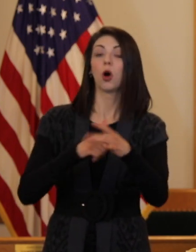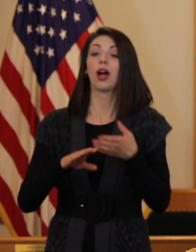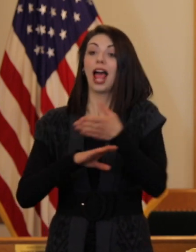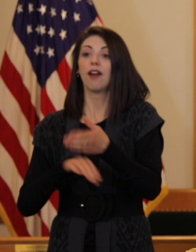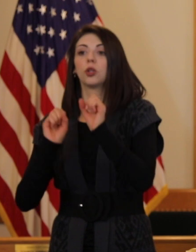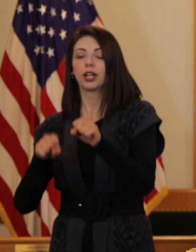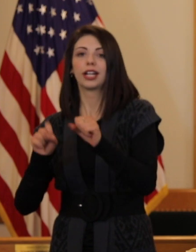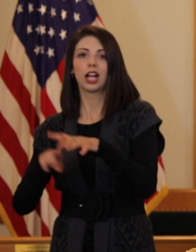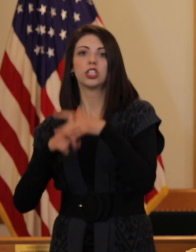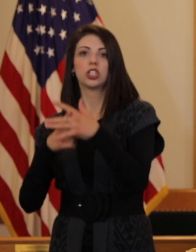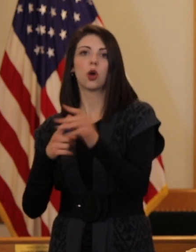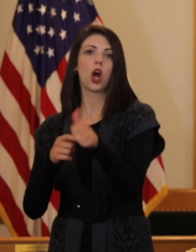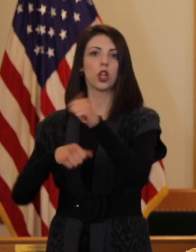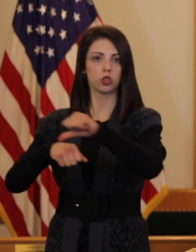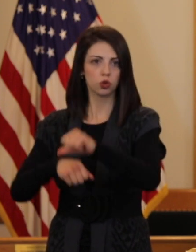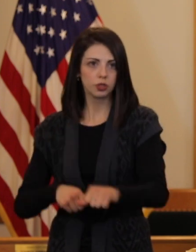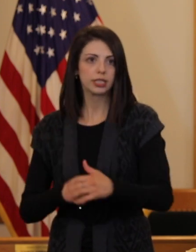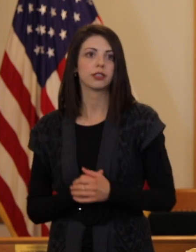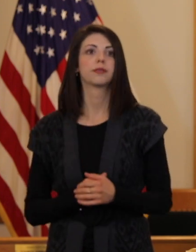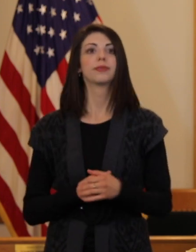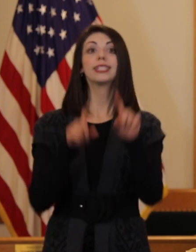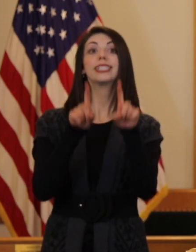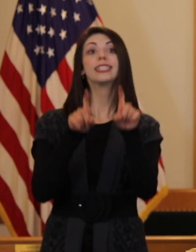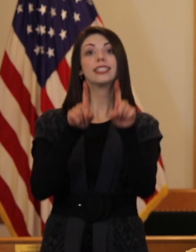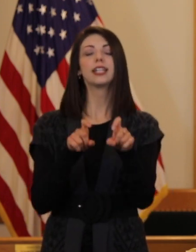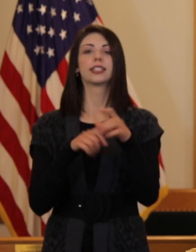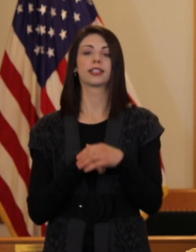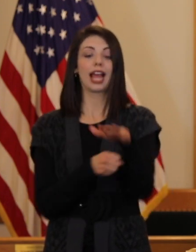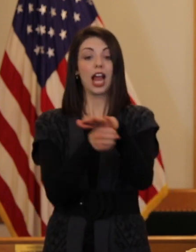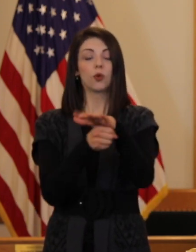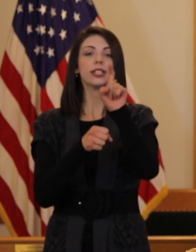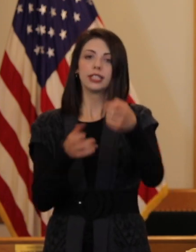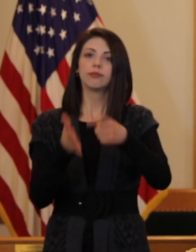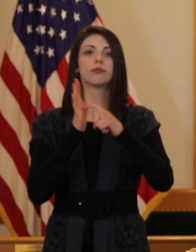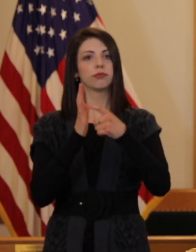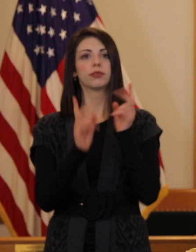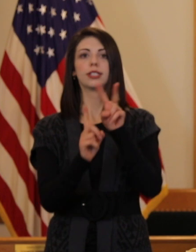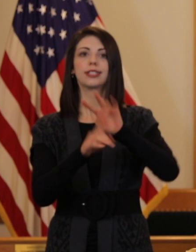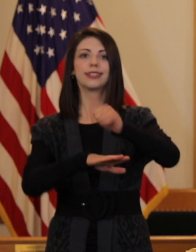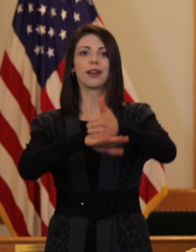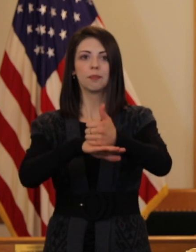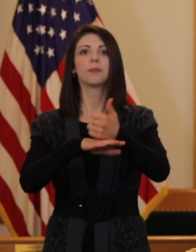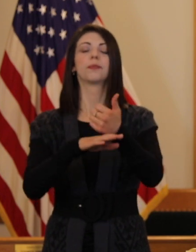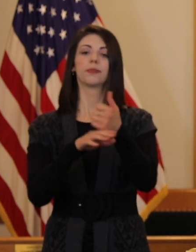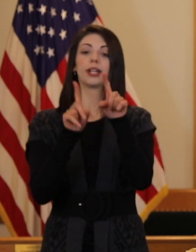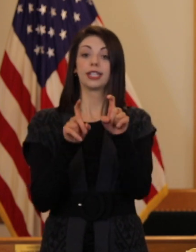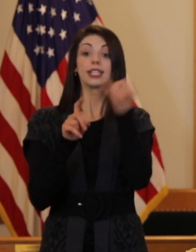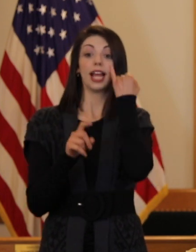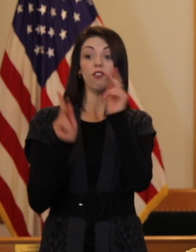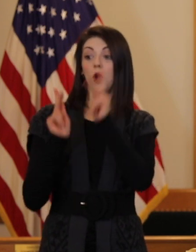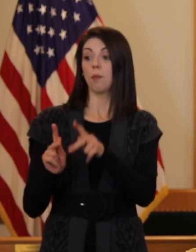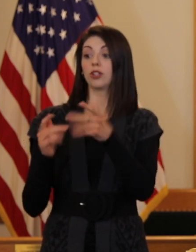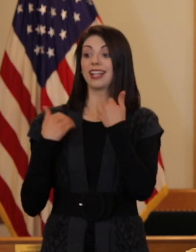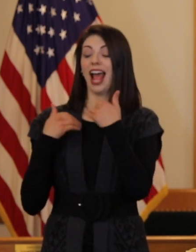regimen. Regions must implement a testing regimen that prioritizes symptomatic persons and individuals who come in contact